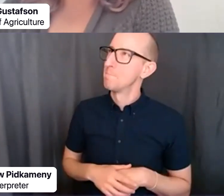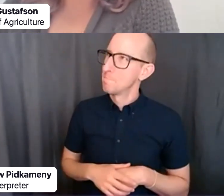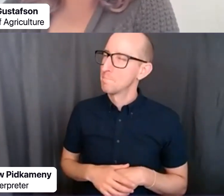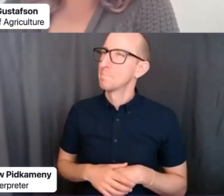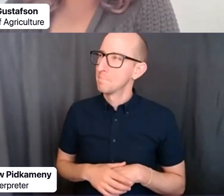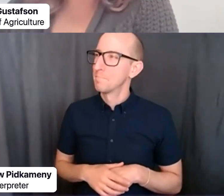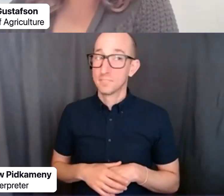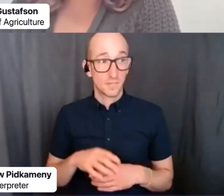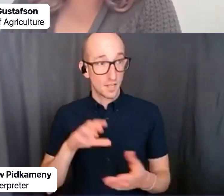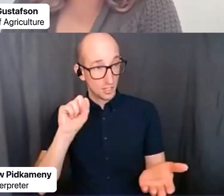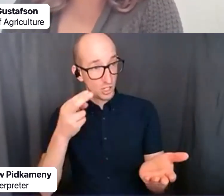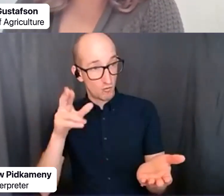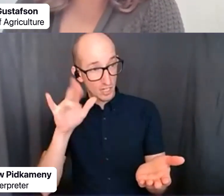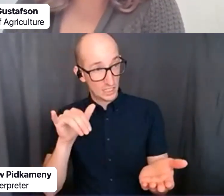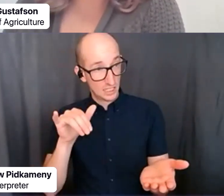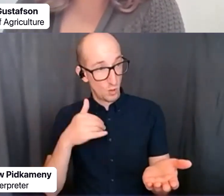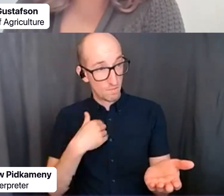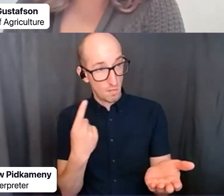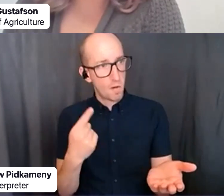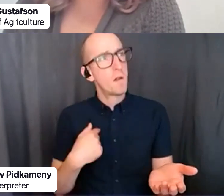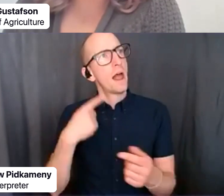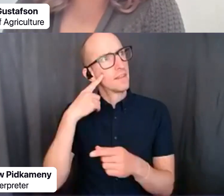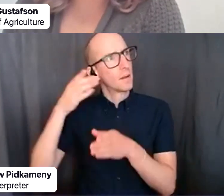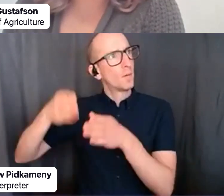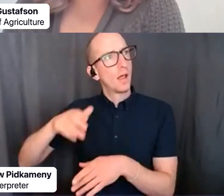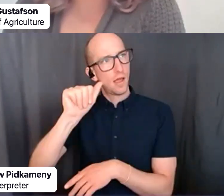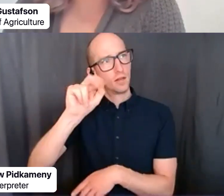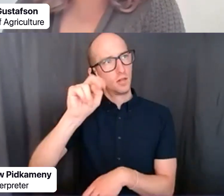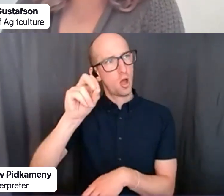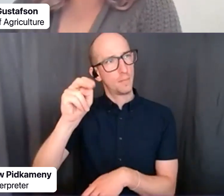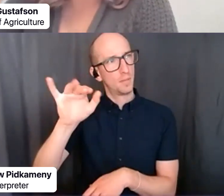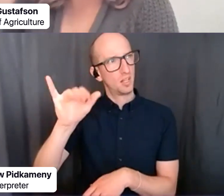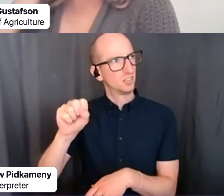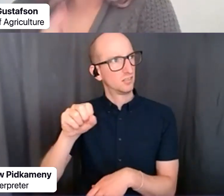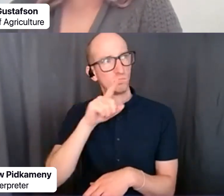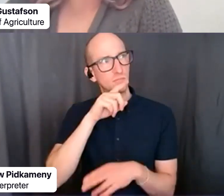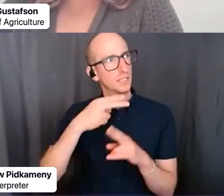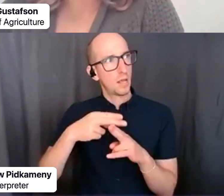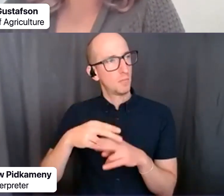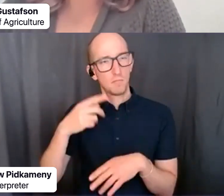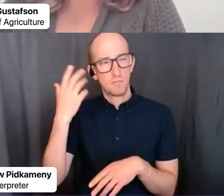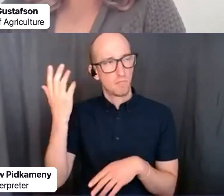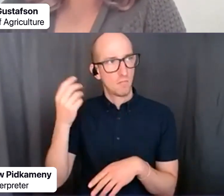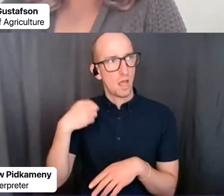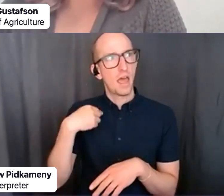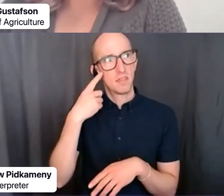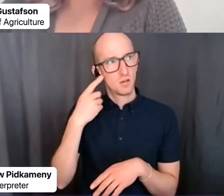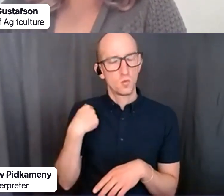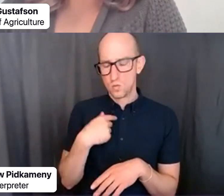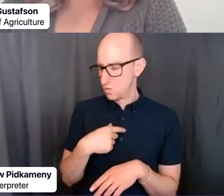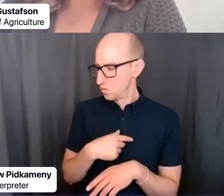Sherry, you have anything? I think anonymous person, we're going to have to, can't remember.